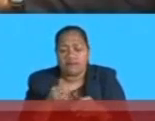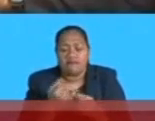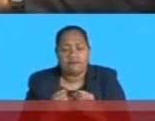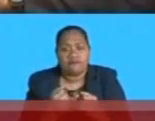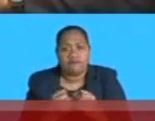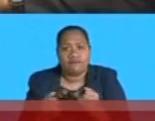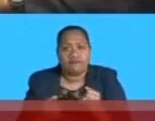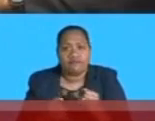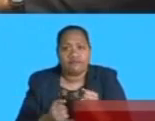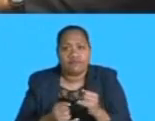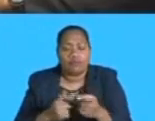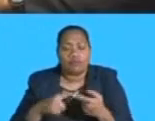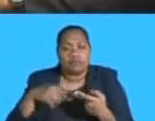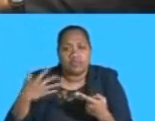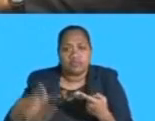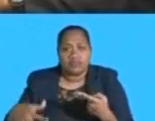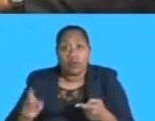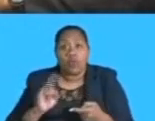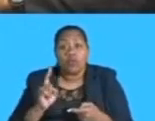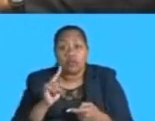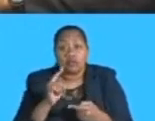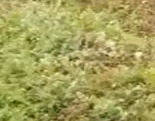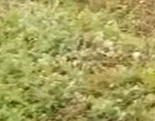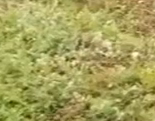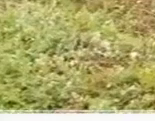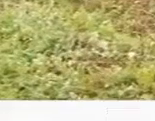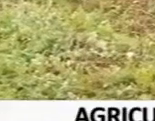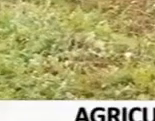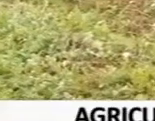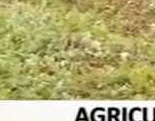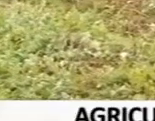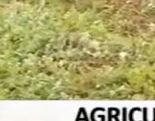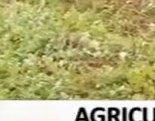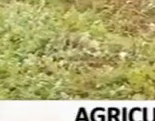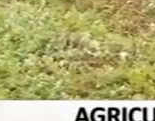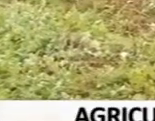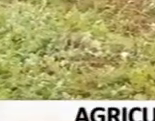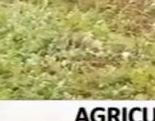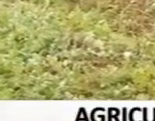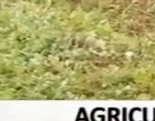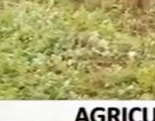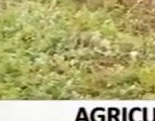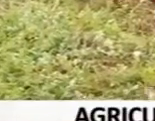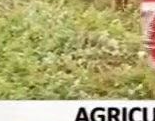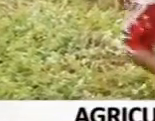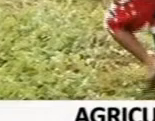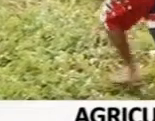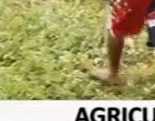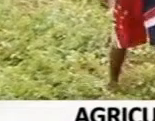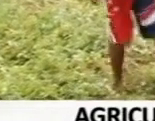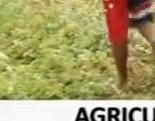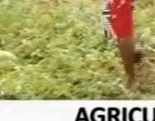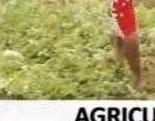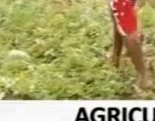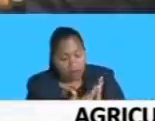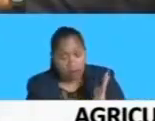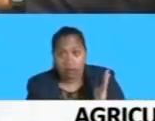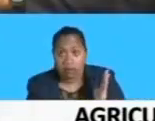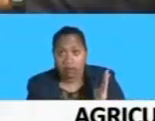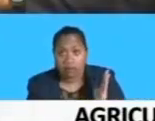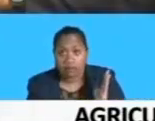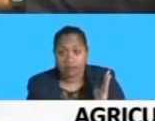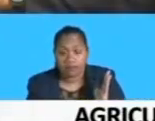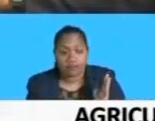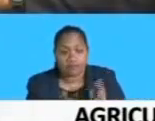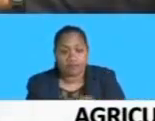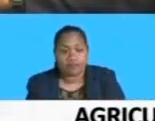to prepare for the visitors, what they buy is reflected in the menu prices. And we all know